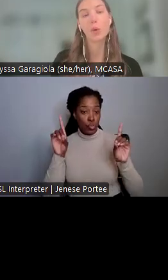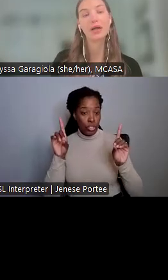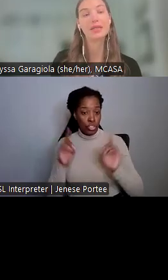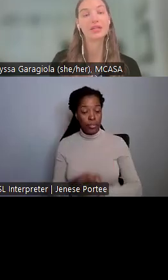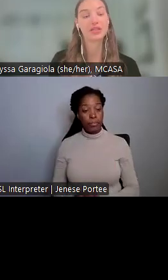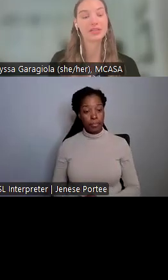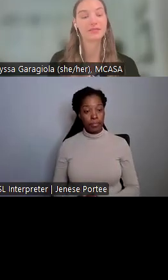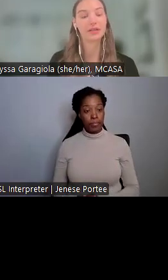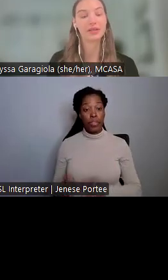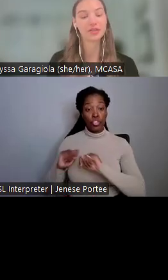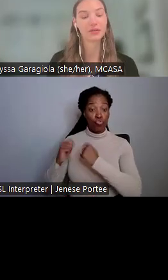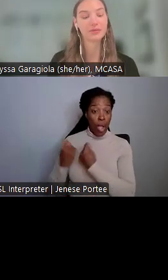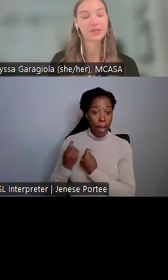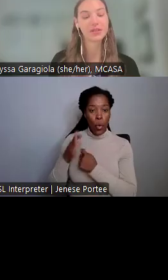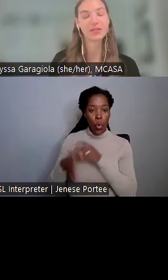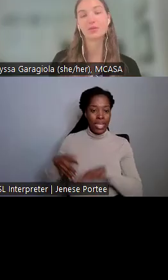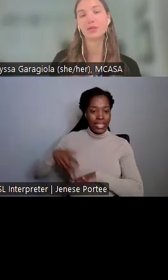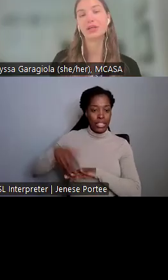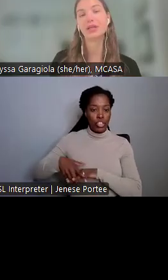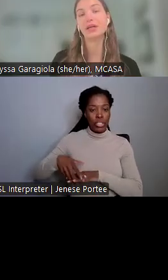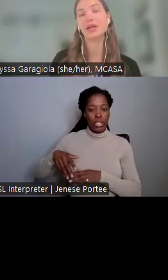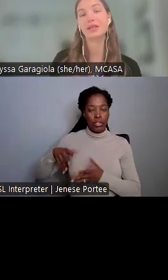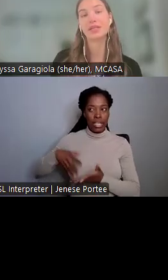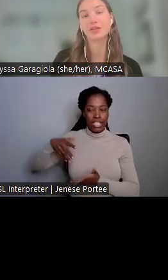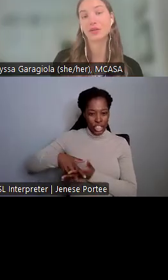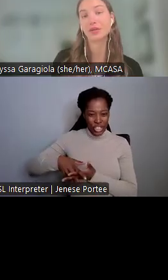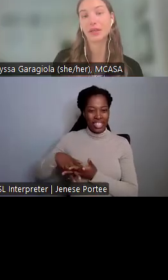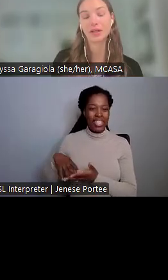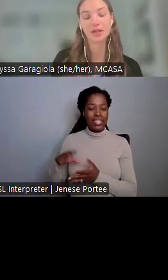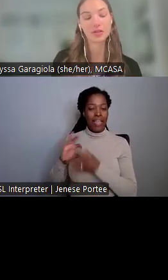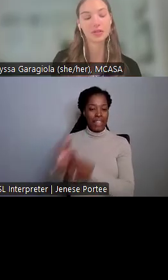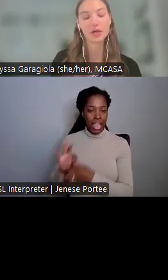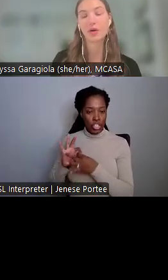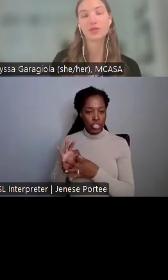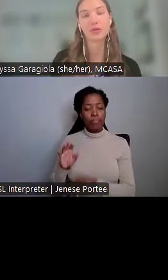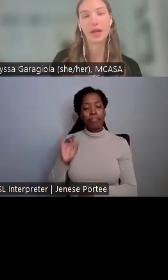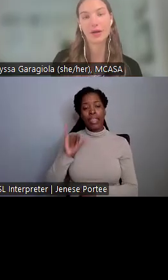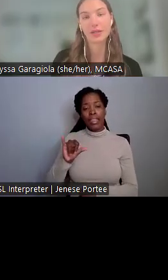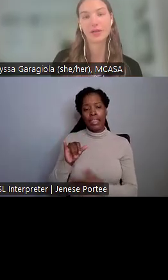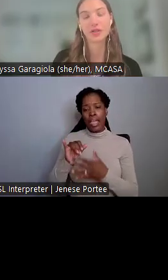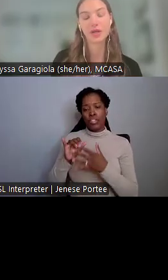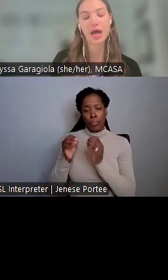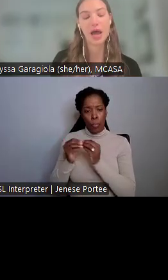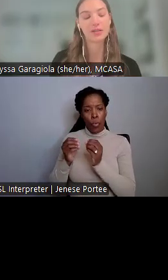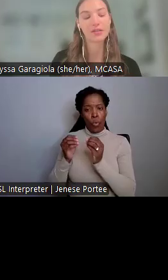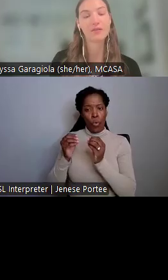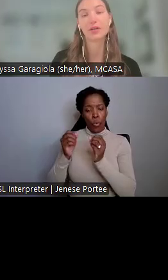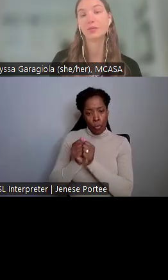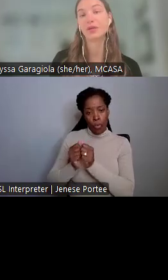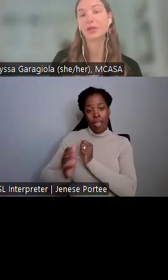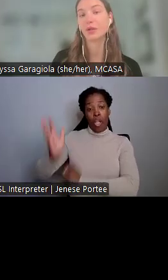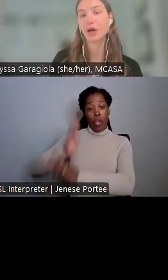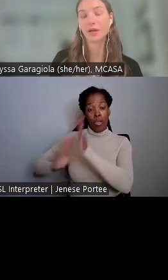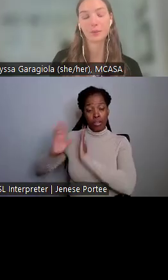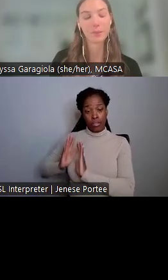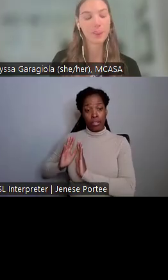Tribal or indigenous affiliation. So this is rooted in ancestral lineage, cultural heritage, and sovereign